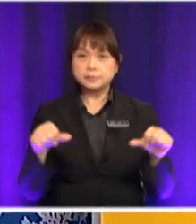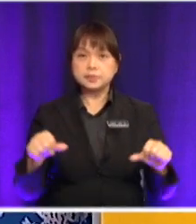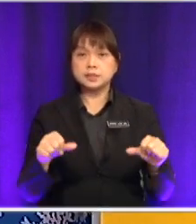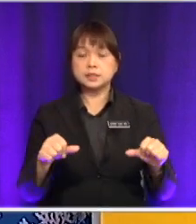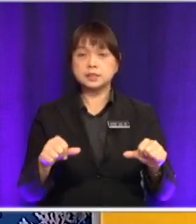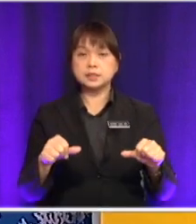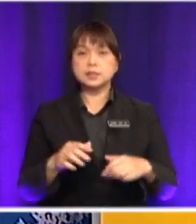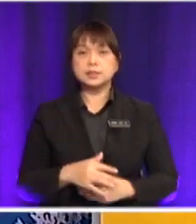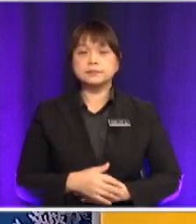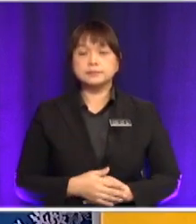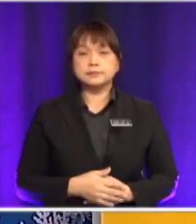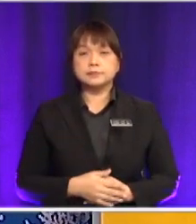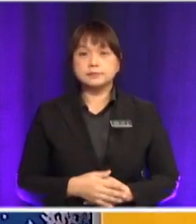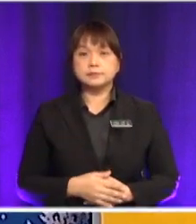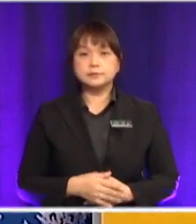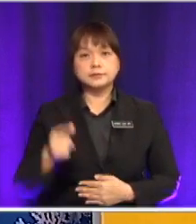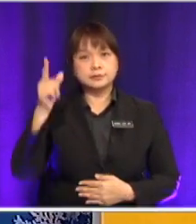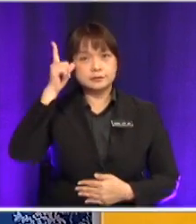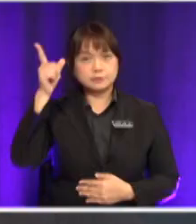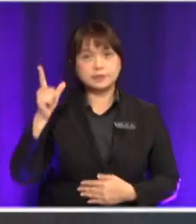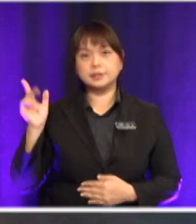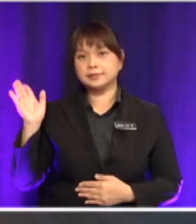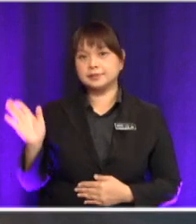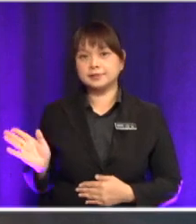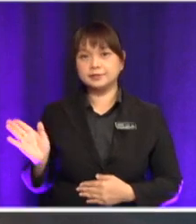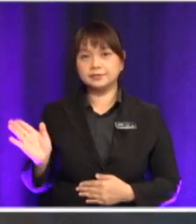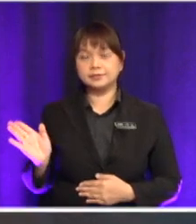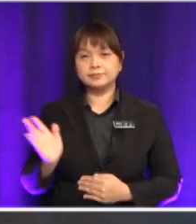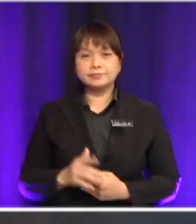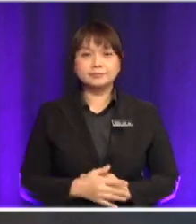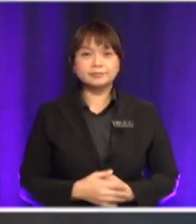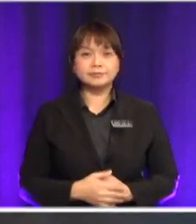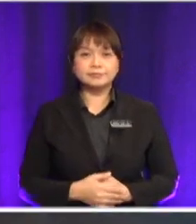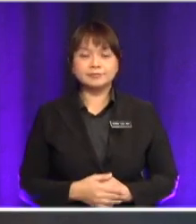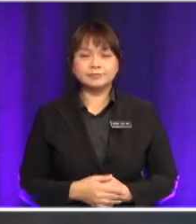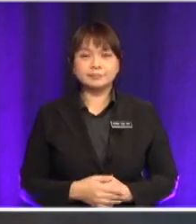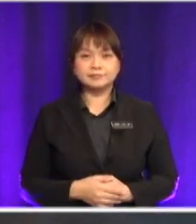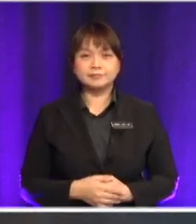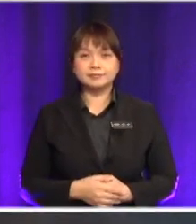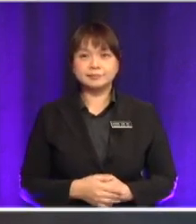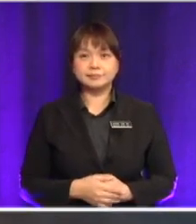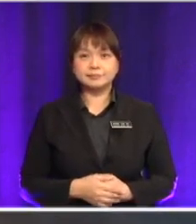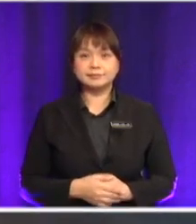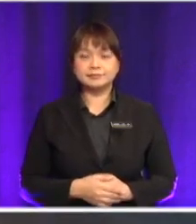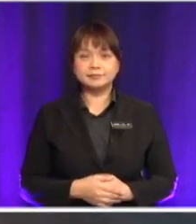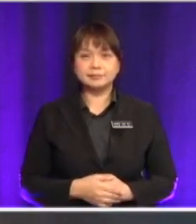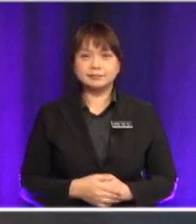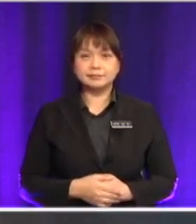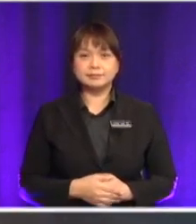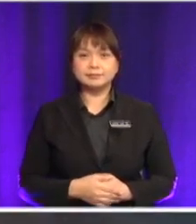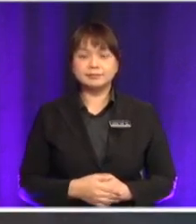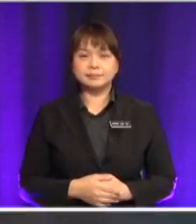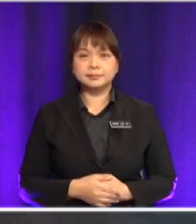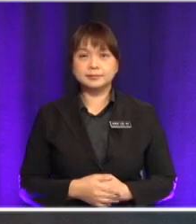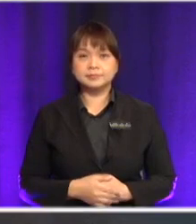I know, yes, look at Nivila, he's going, oh. They're excited about this. Yeah, they like to play this